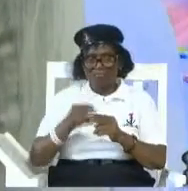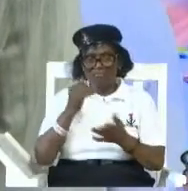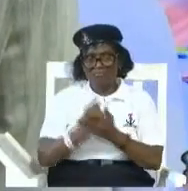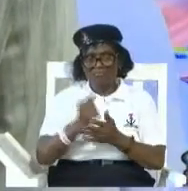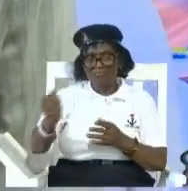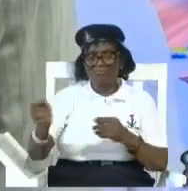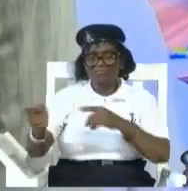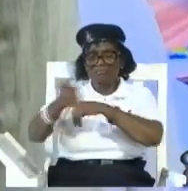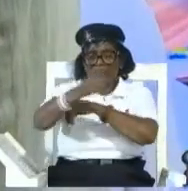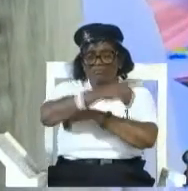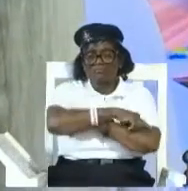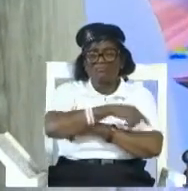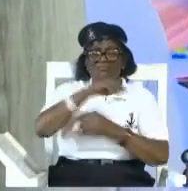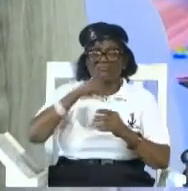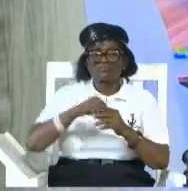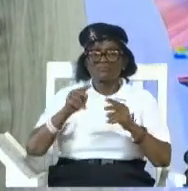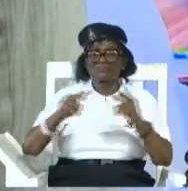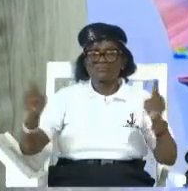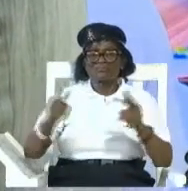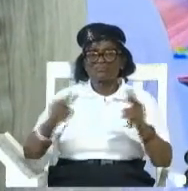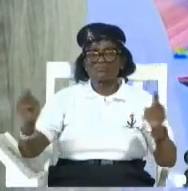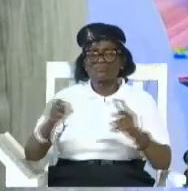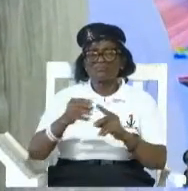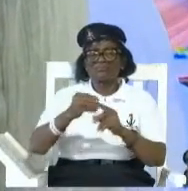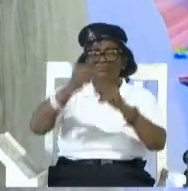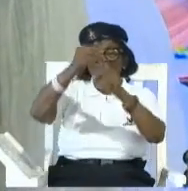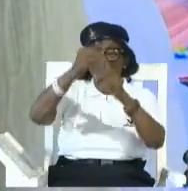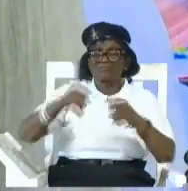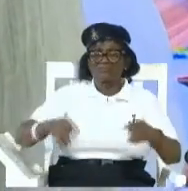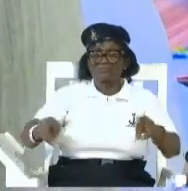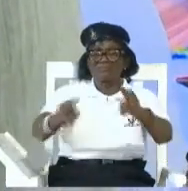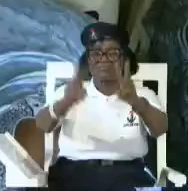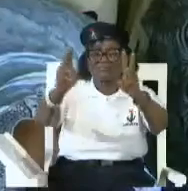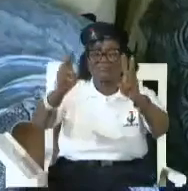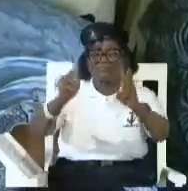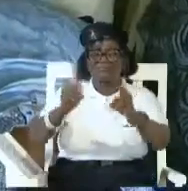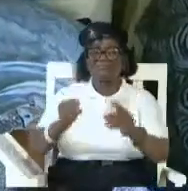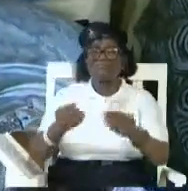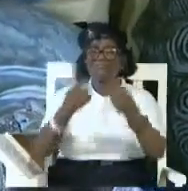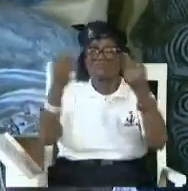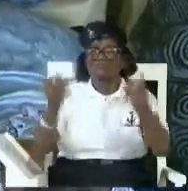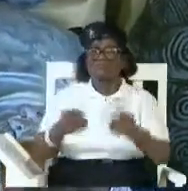Today, in a very, very special way, visit your children.